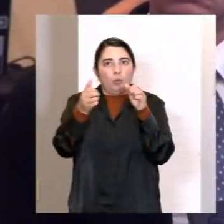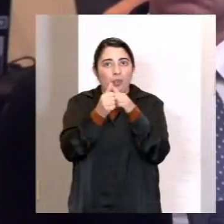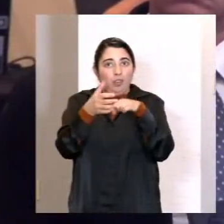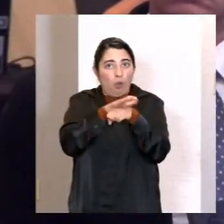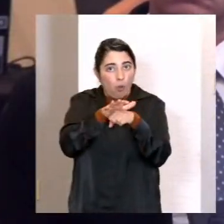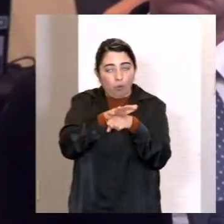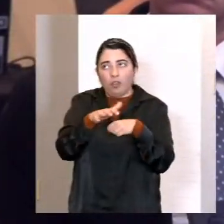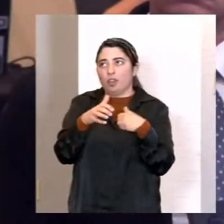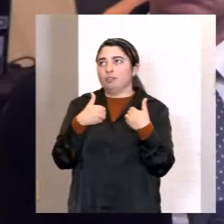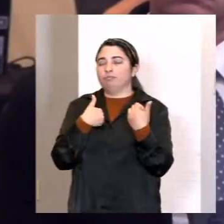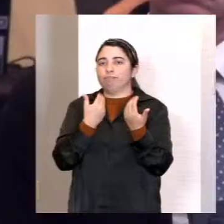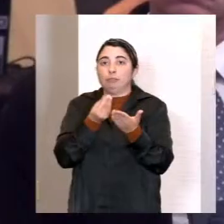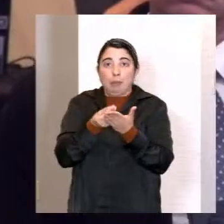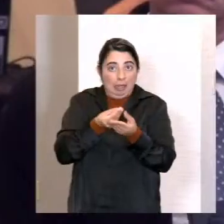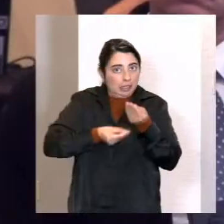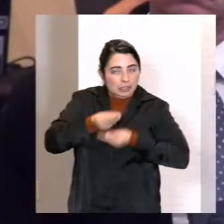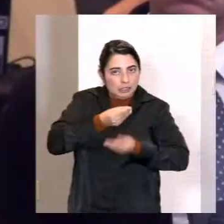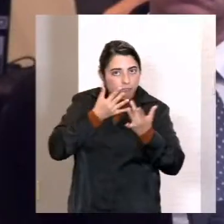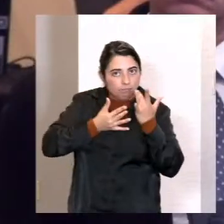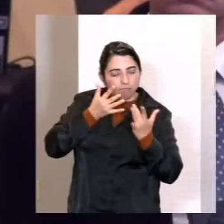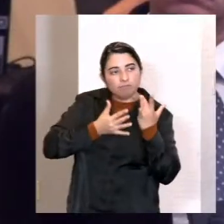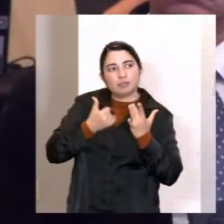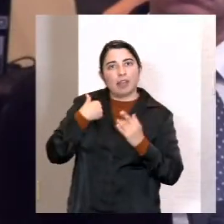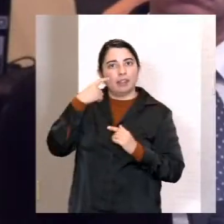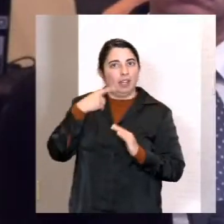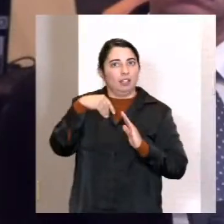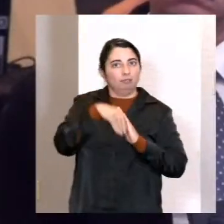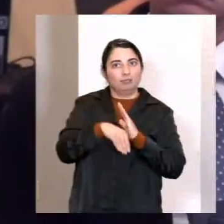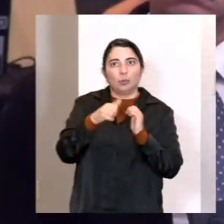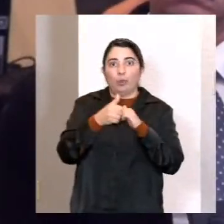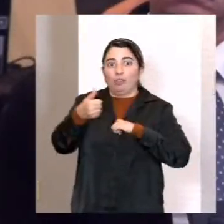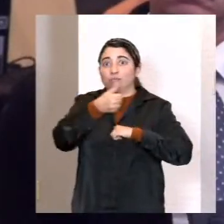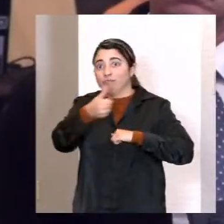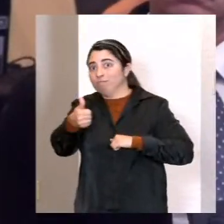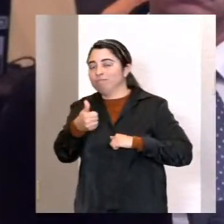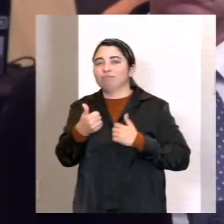to the, I guess, decline in travel